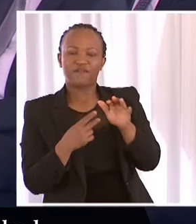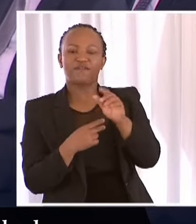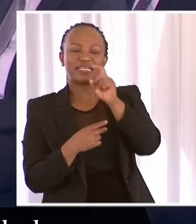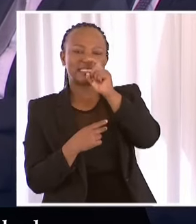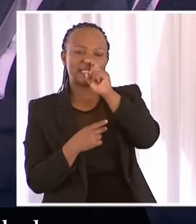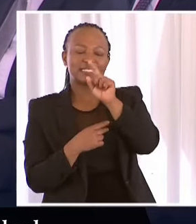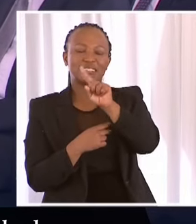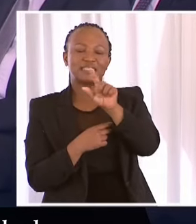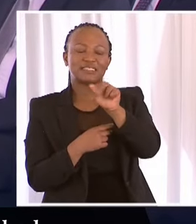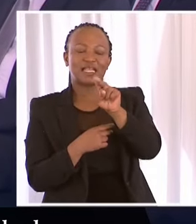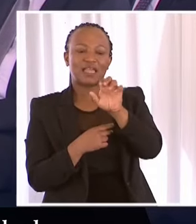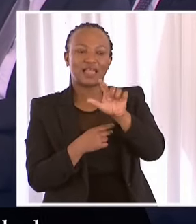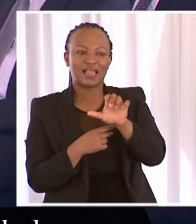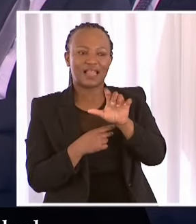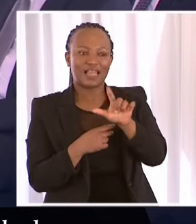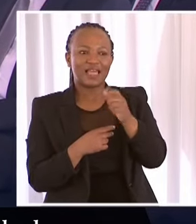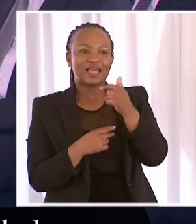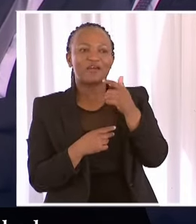President Wamaloba,